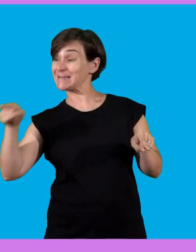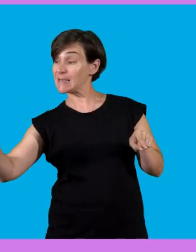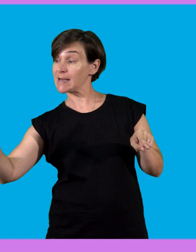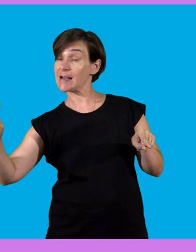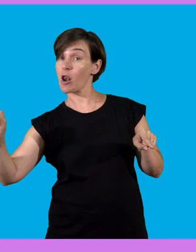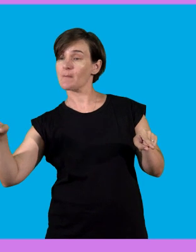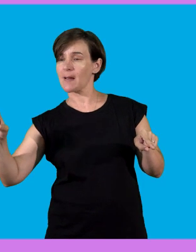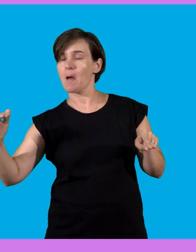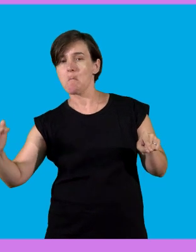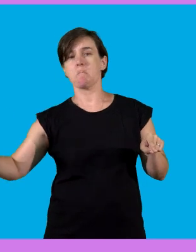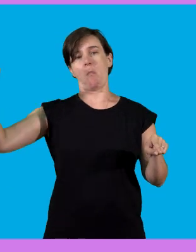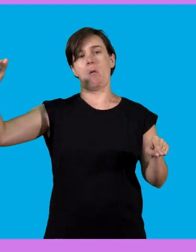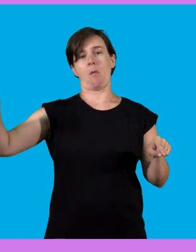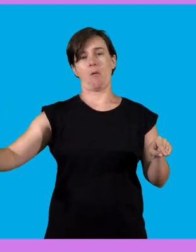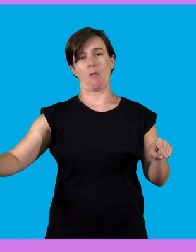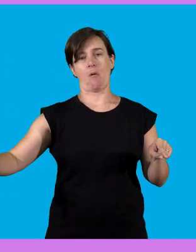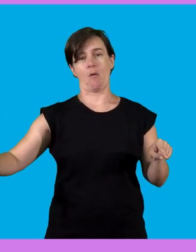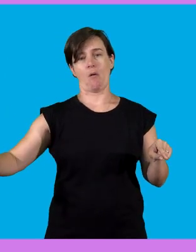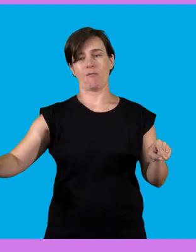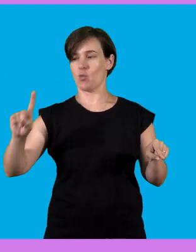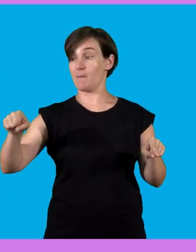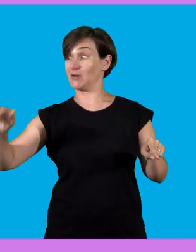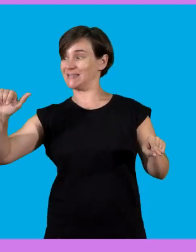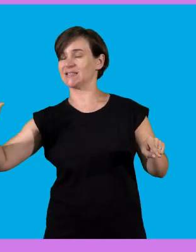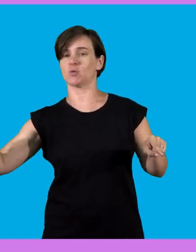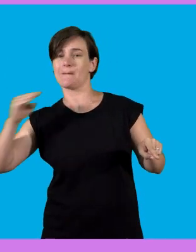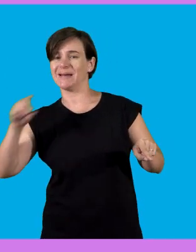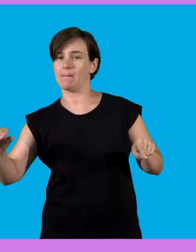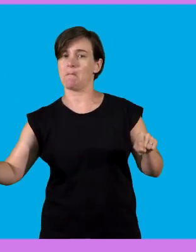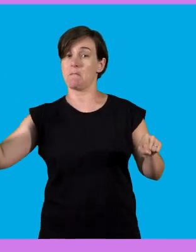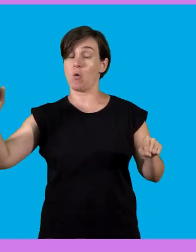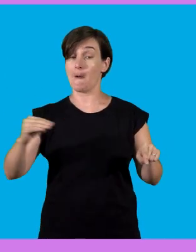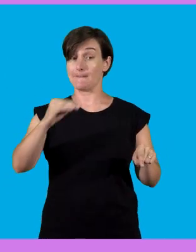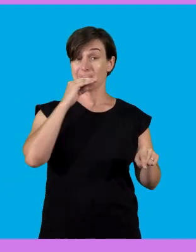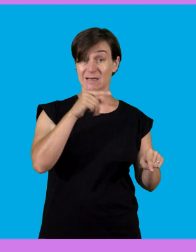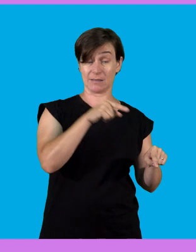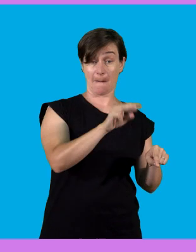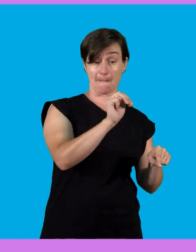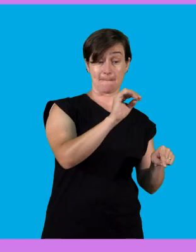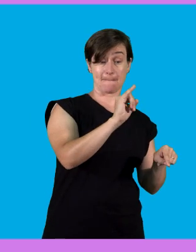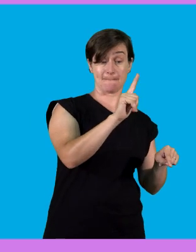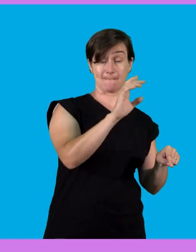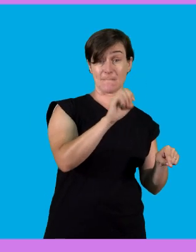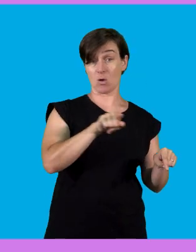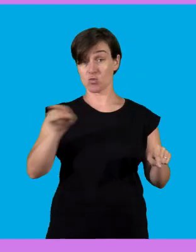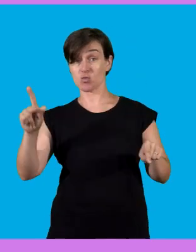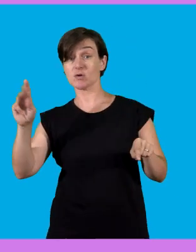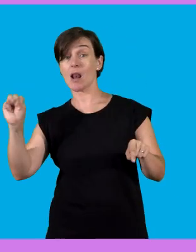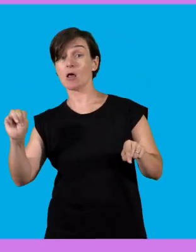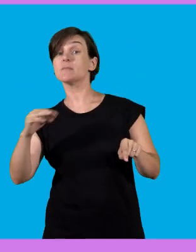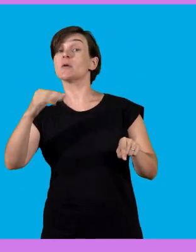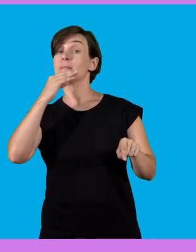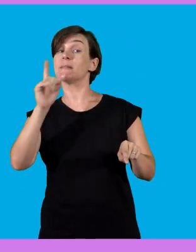the kilometers looks longer. So if I go from miles to kilometers, I am going